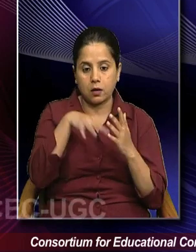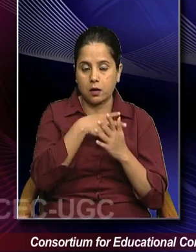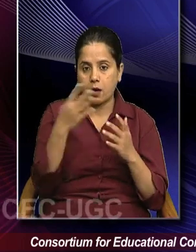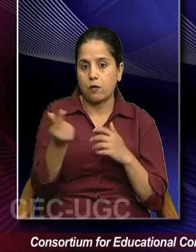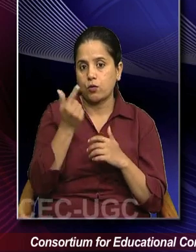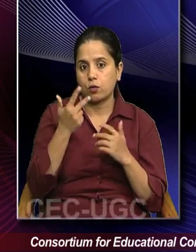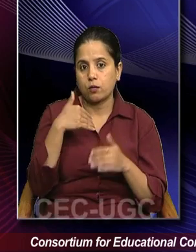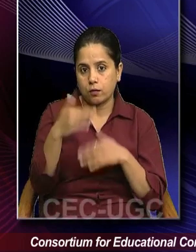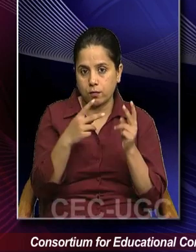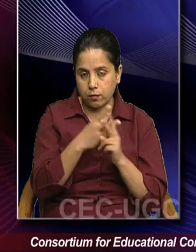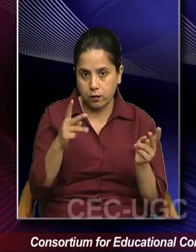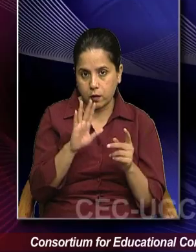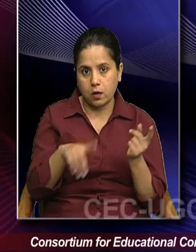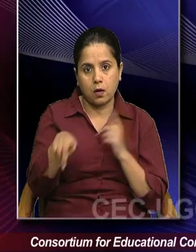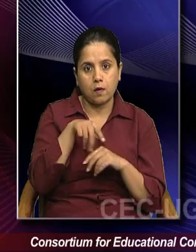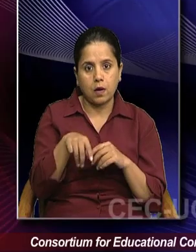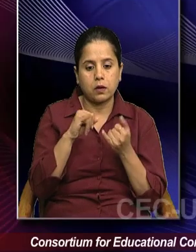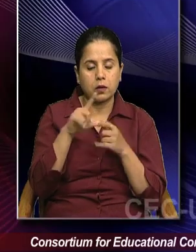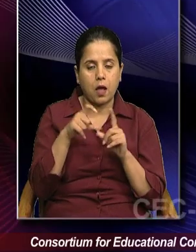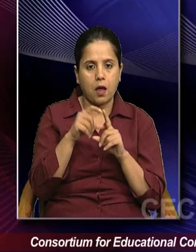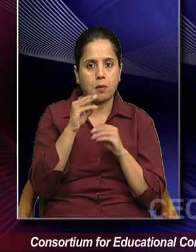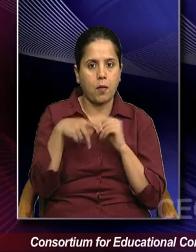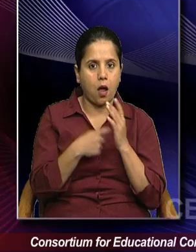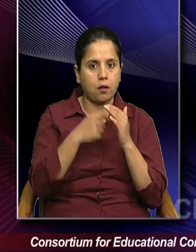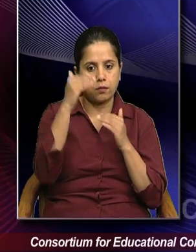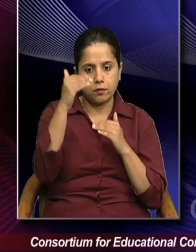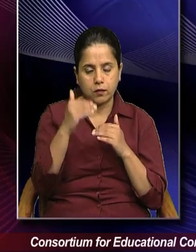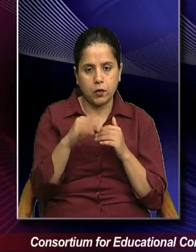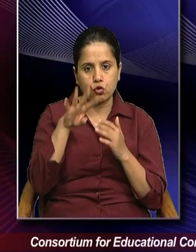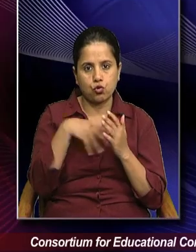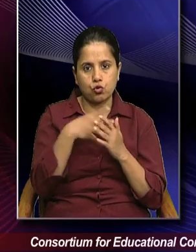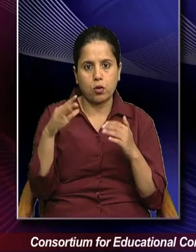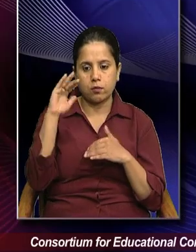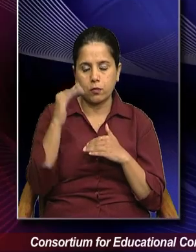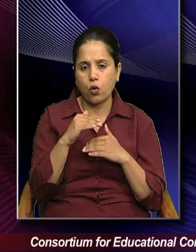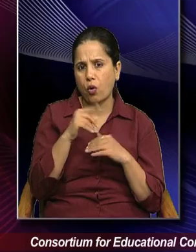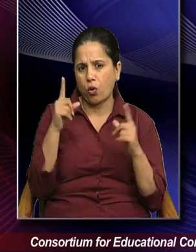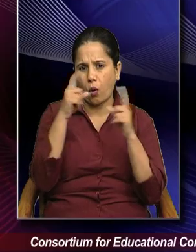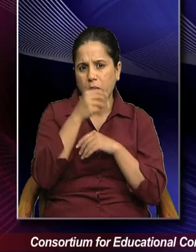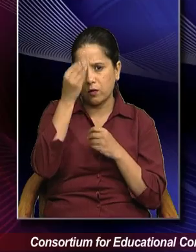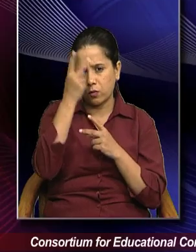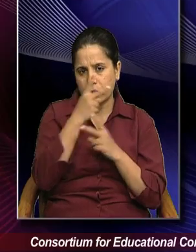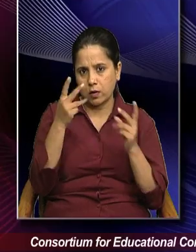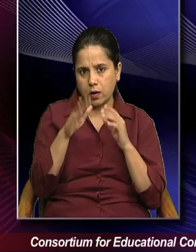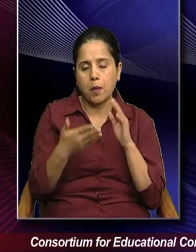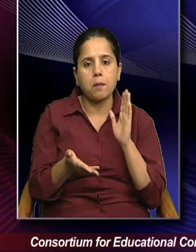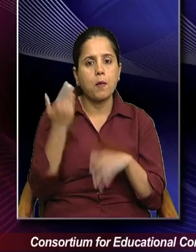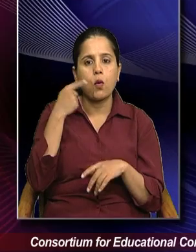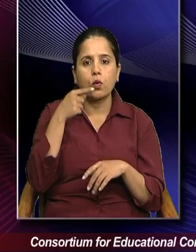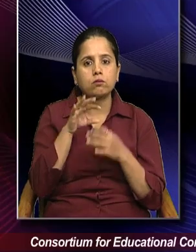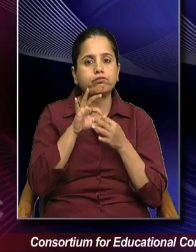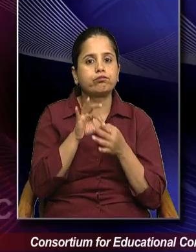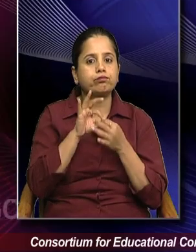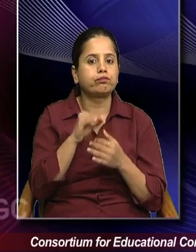Use sidebars and visuals like charts to break down complex information and make it more